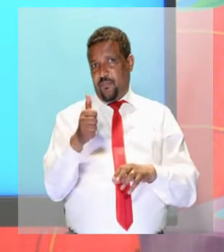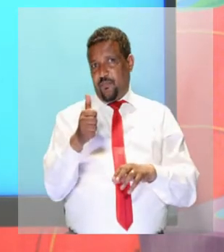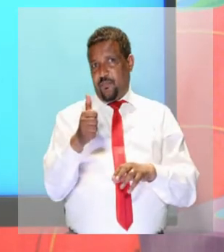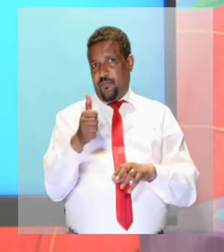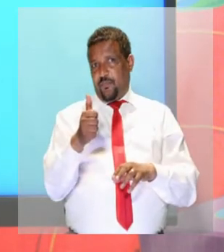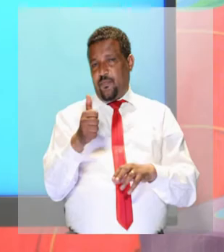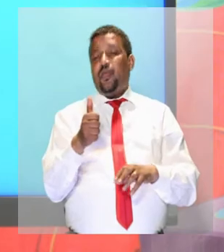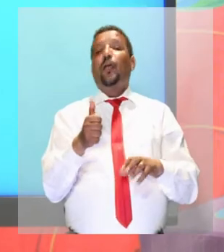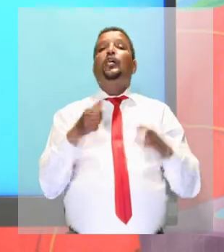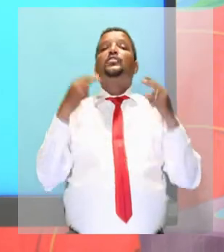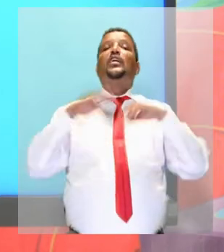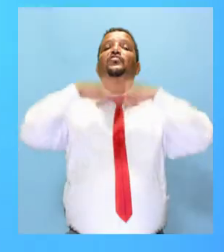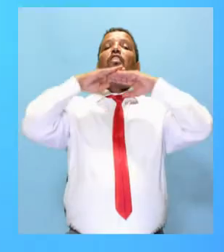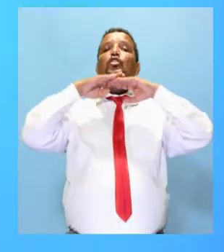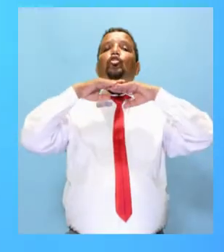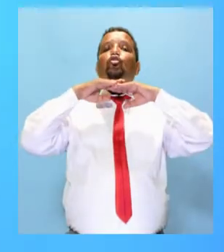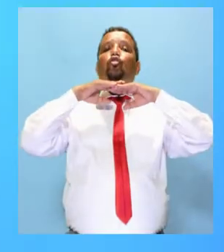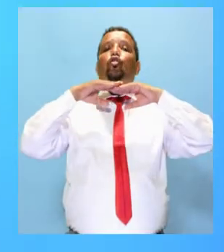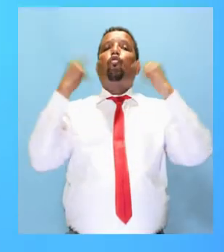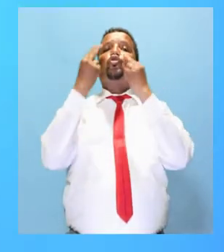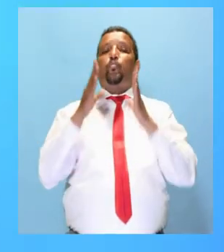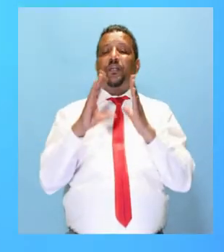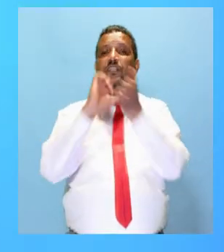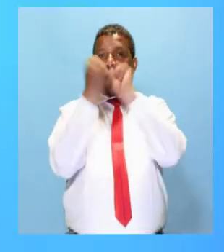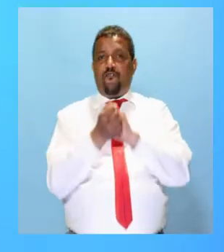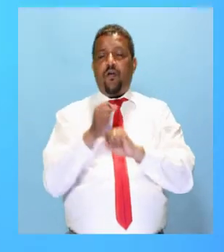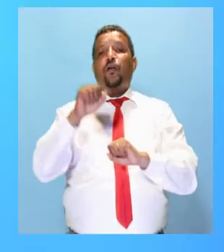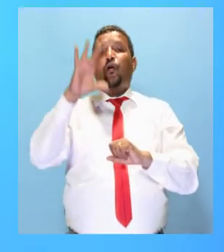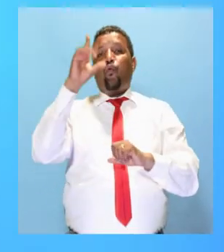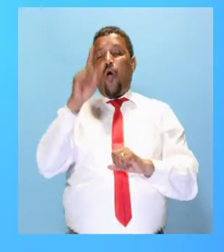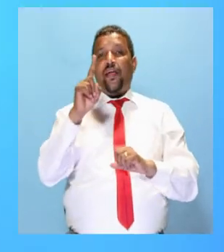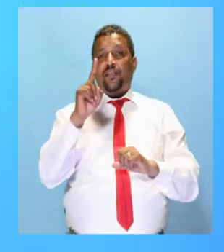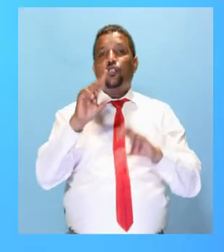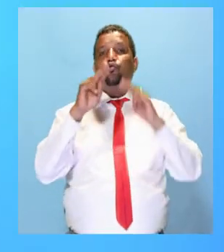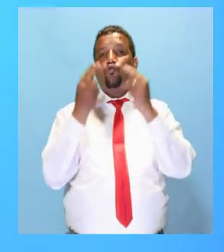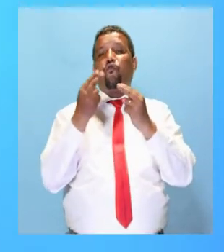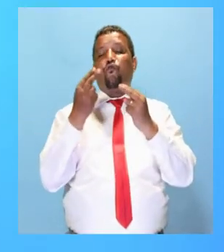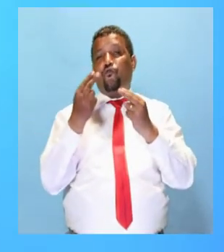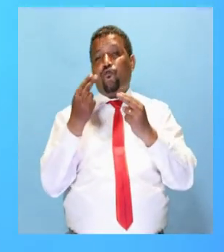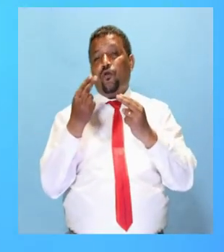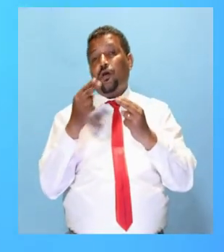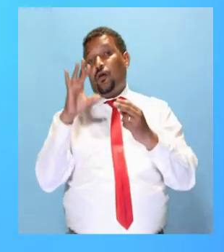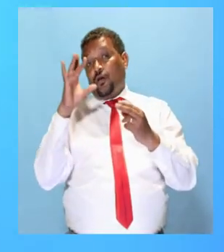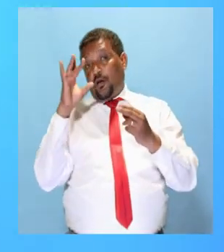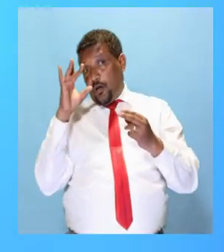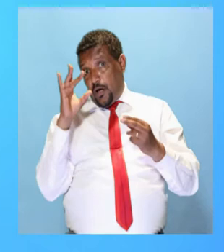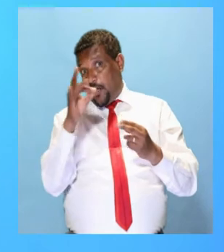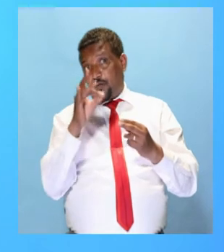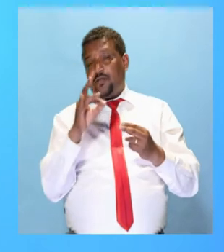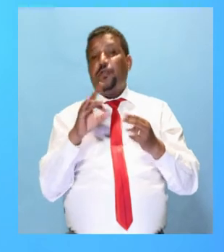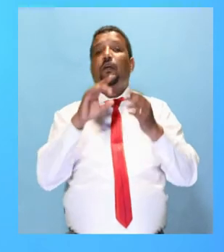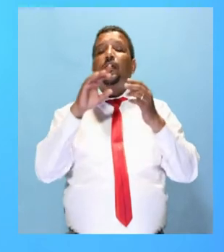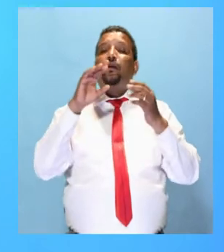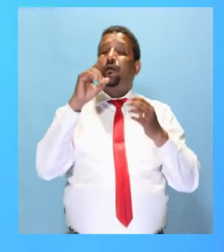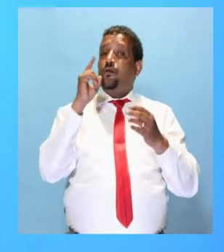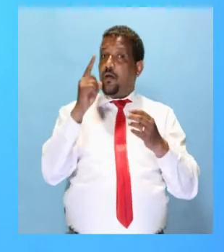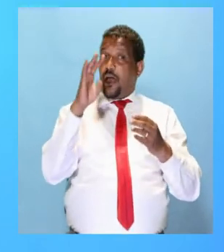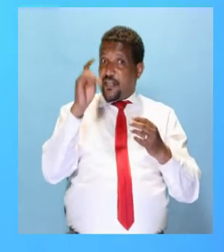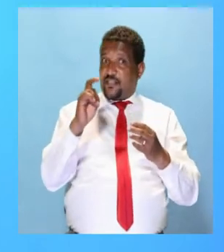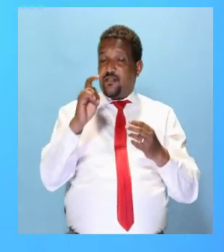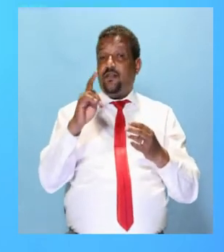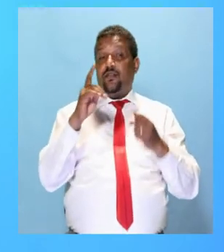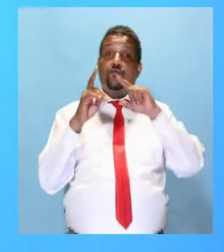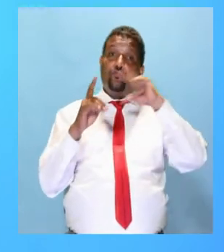derives from 1 unit of X and 8 units of Y is equal to that of the combination B, which is 2 units of